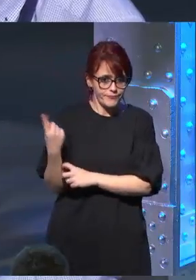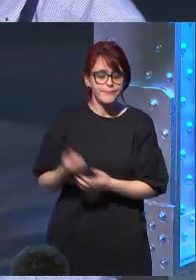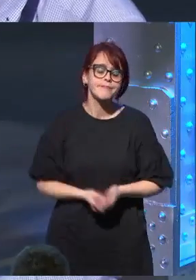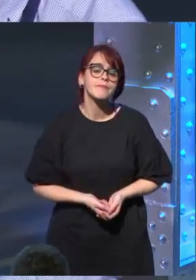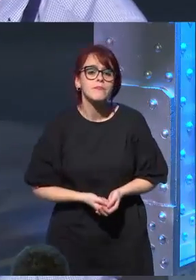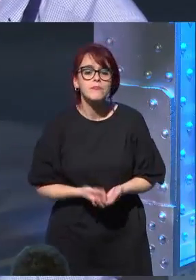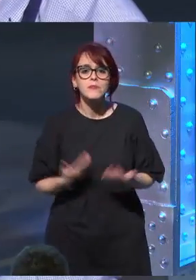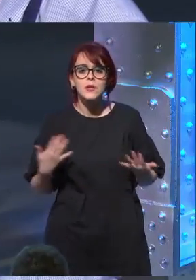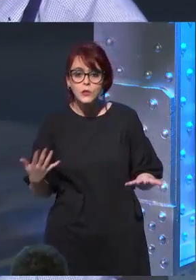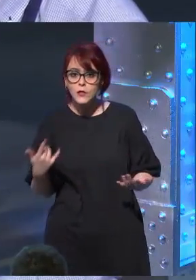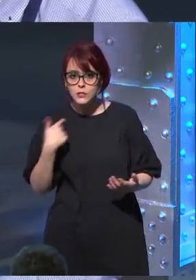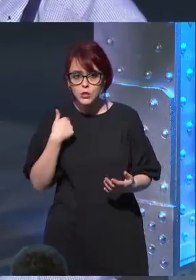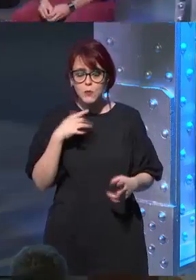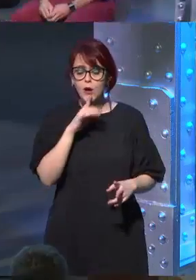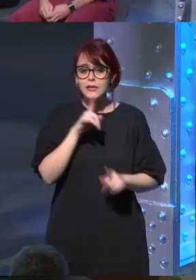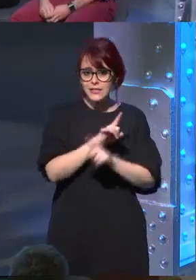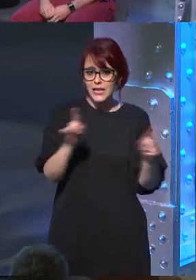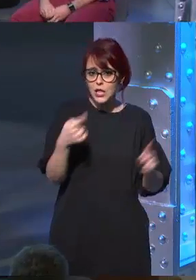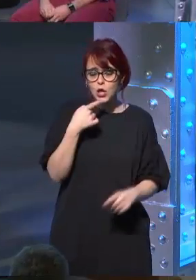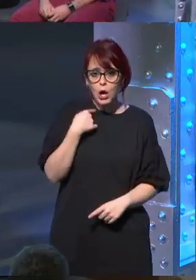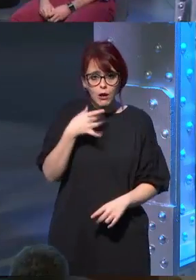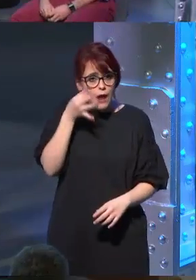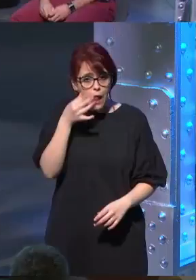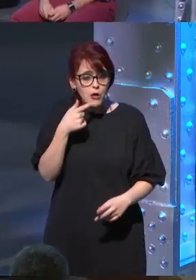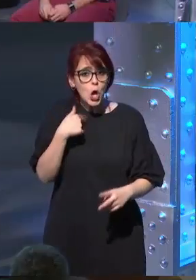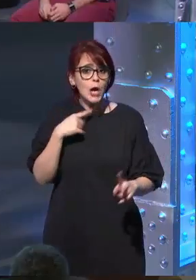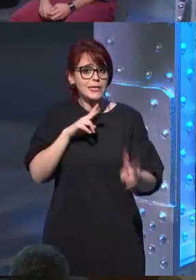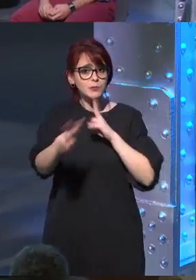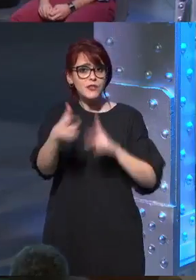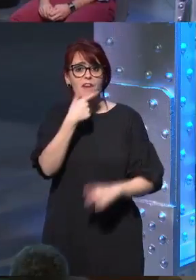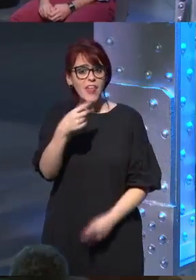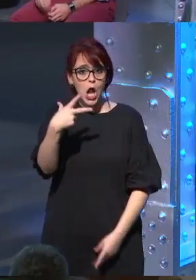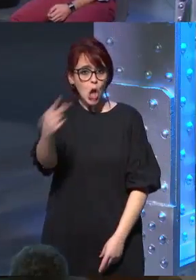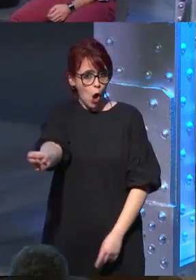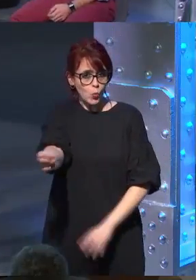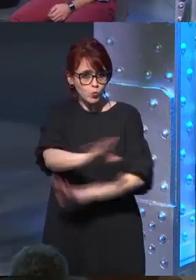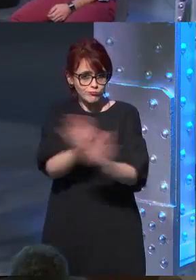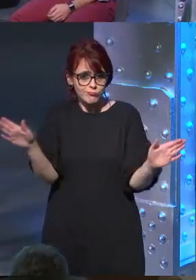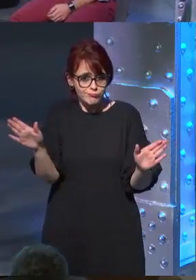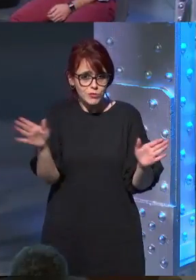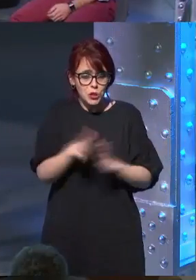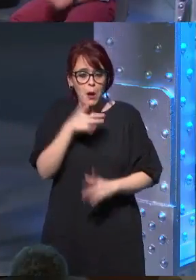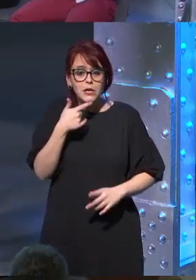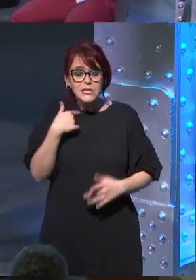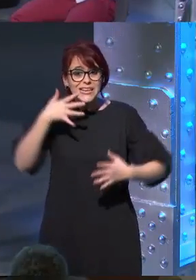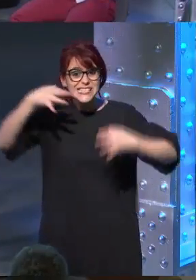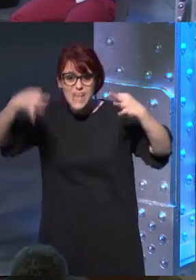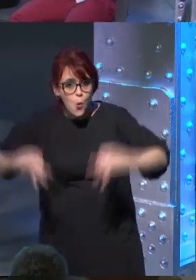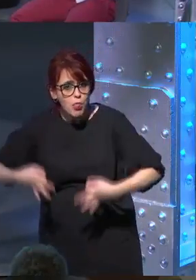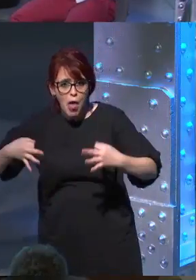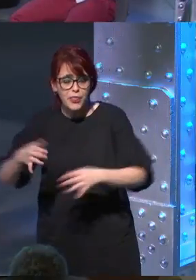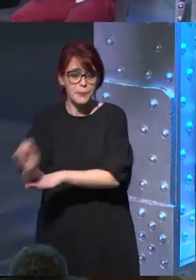it's something that we should think about. I was going to be more overwhelming. I was going to say that absolutely no.